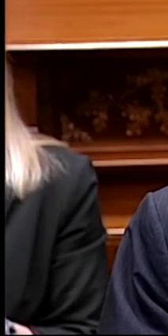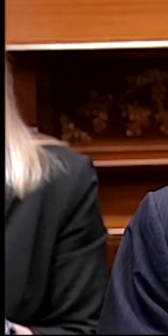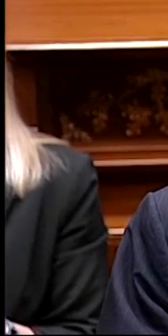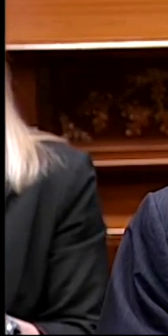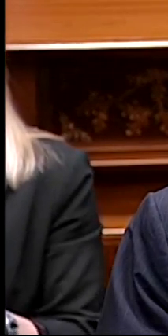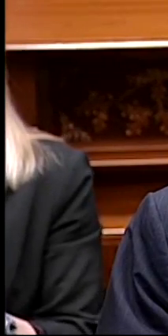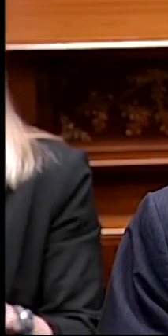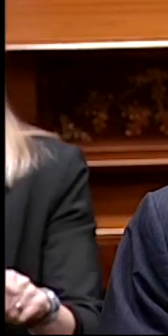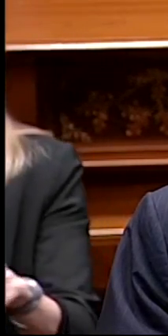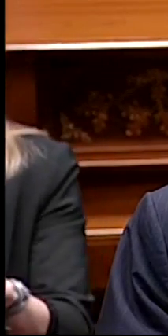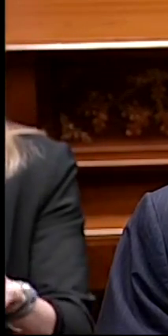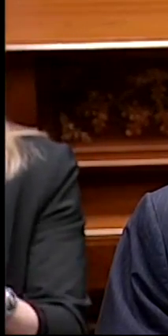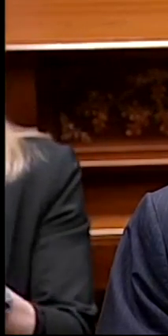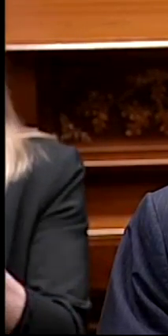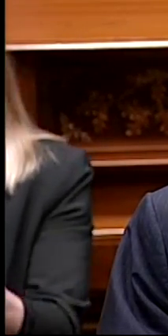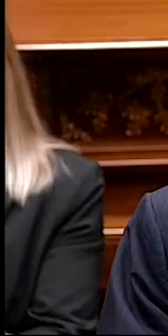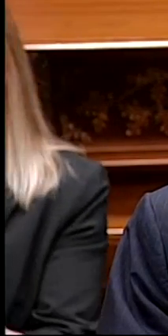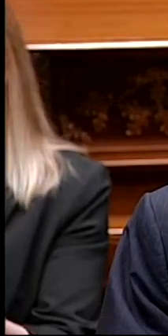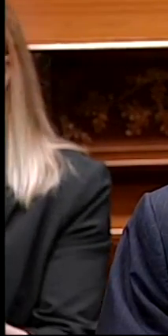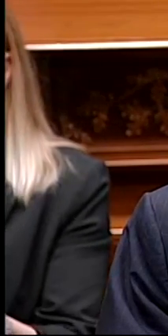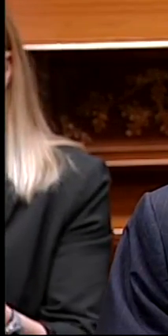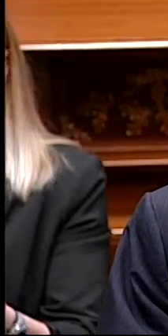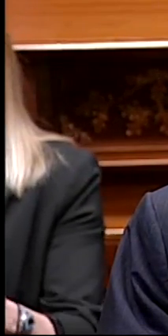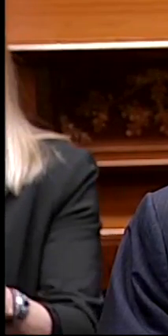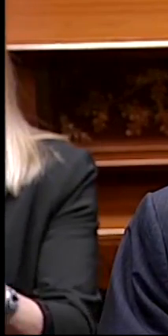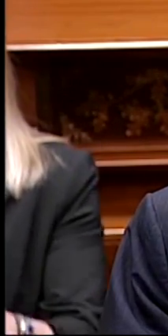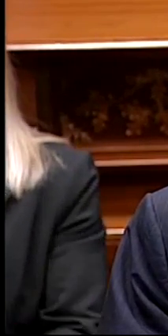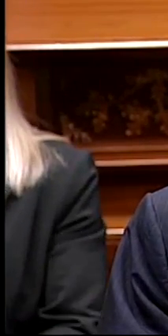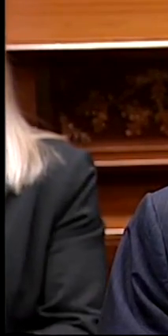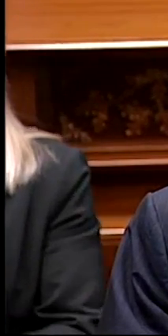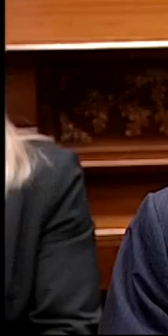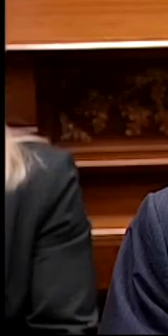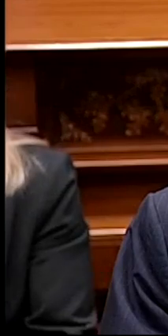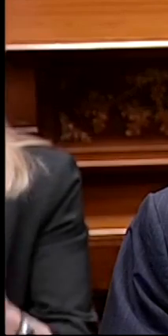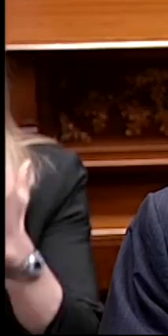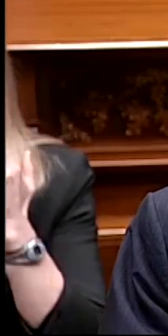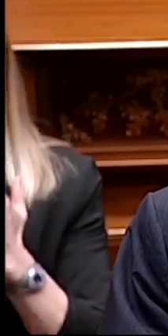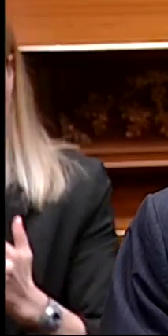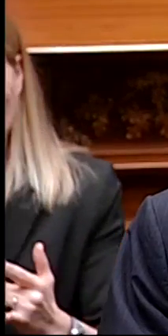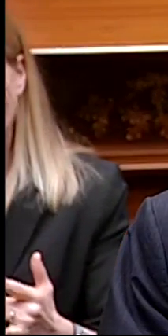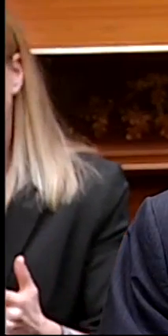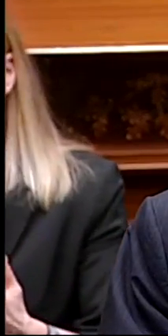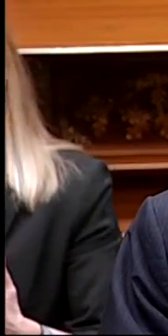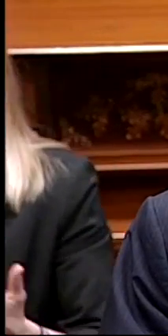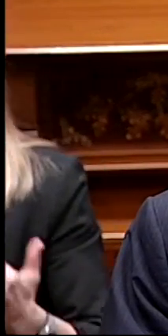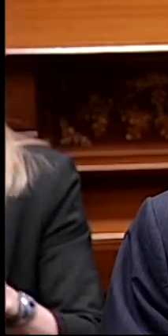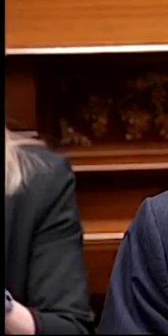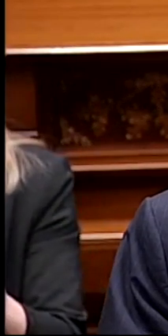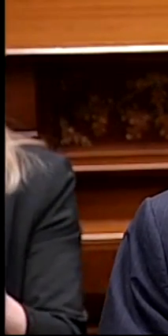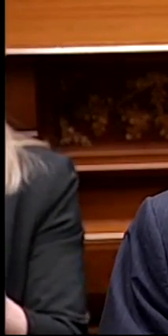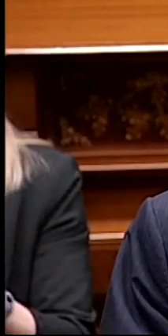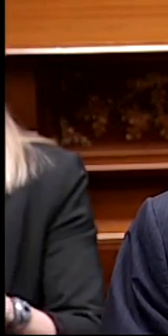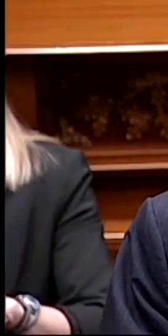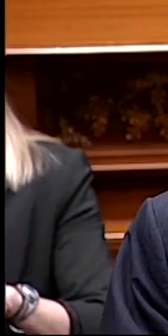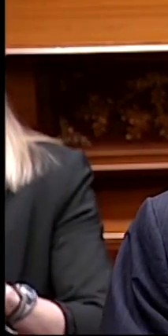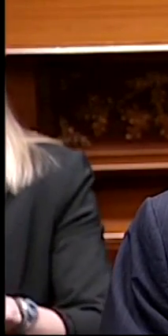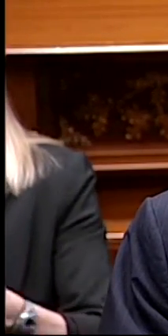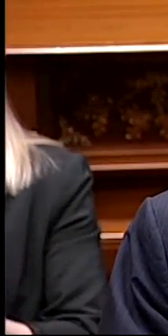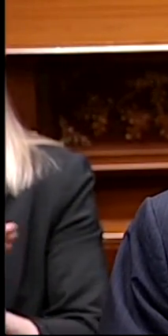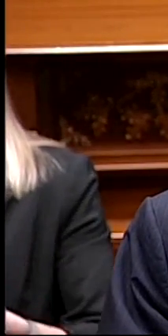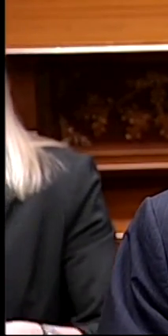We must also help those workers who are barely getting by raising the minimum wage.